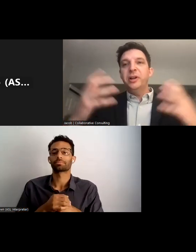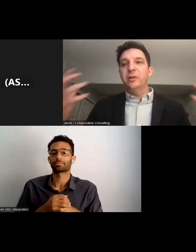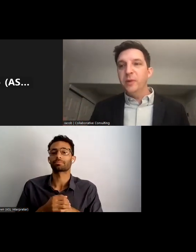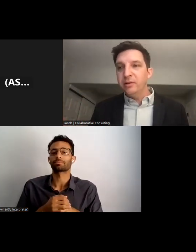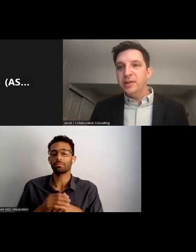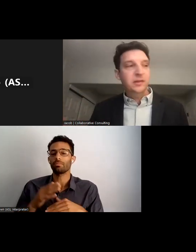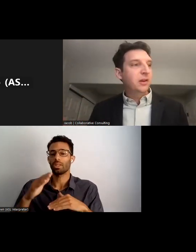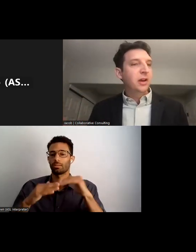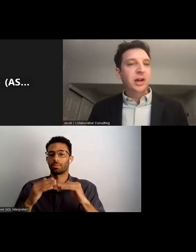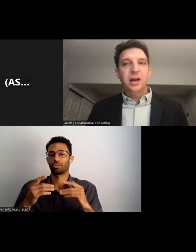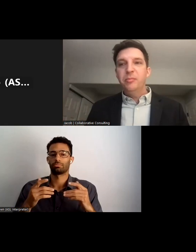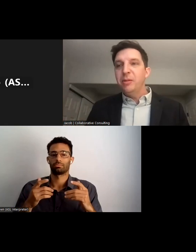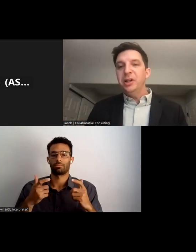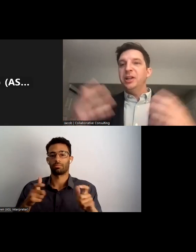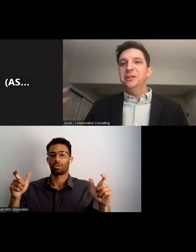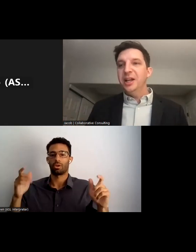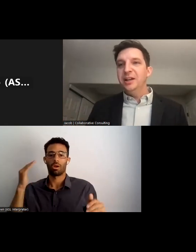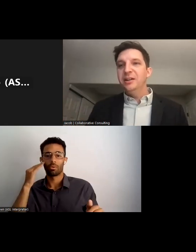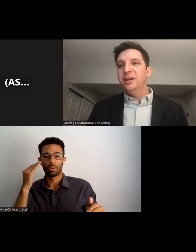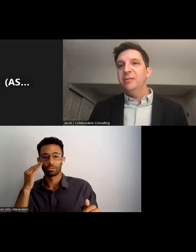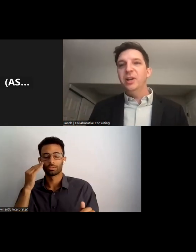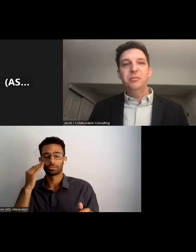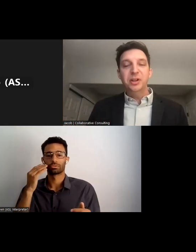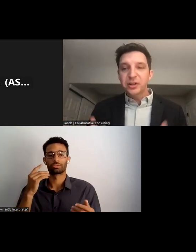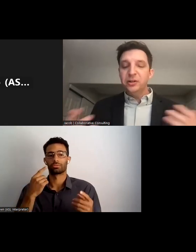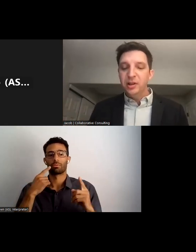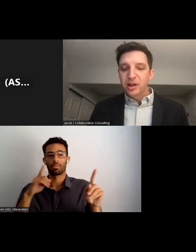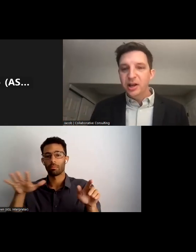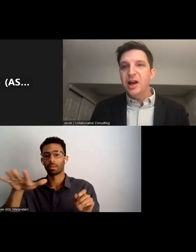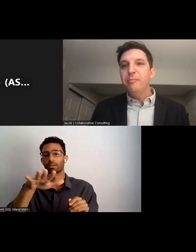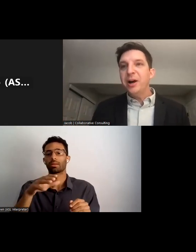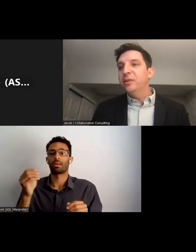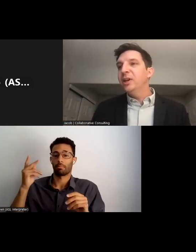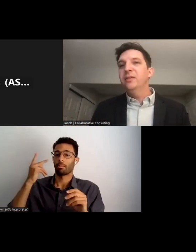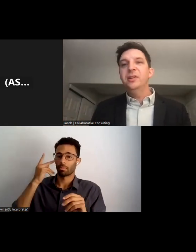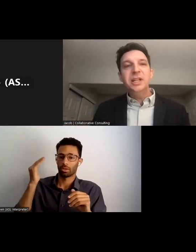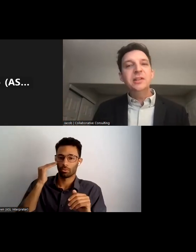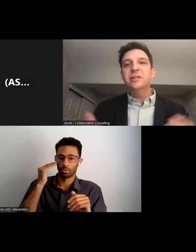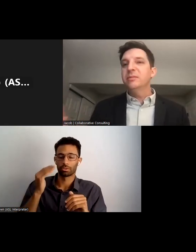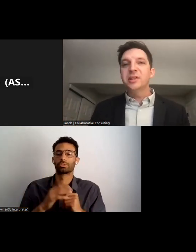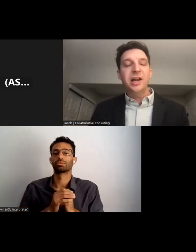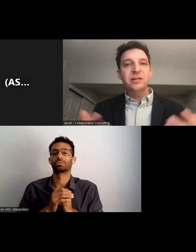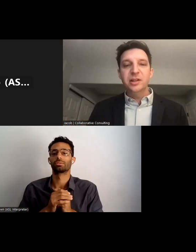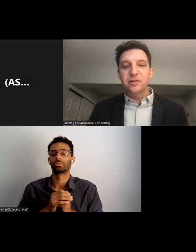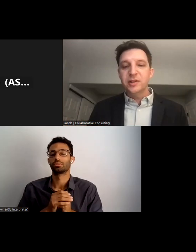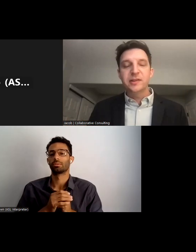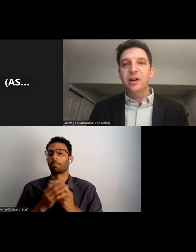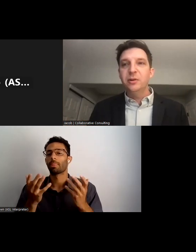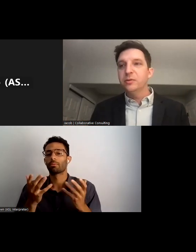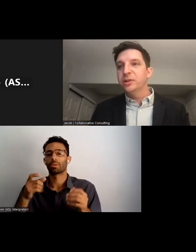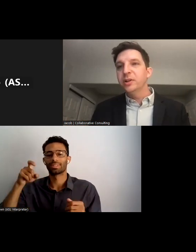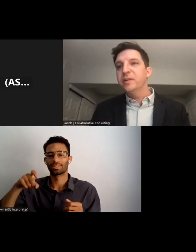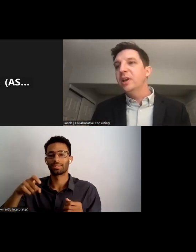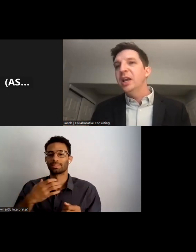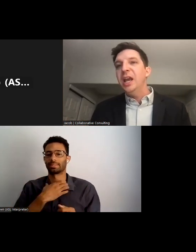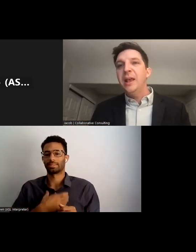build greater awareness, public and political, about the needs, desires, and interests of